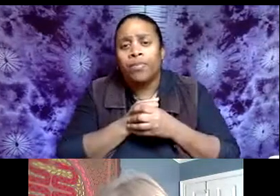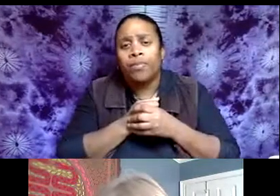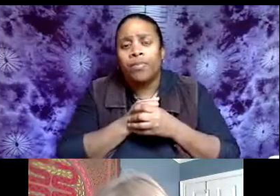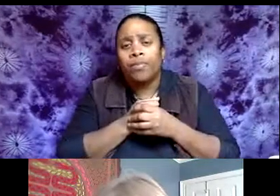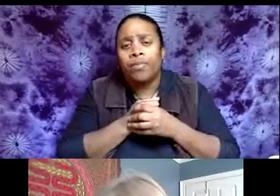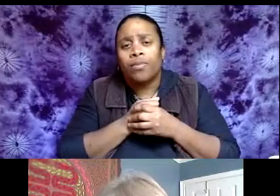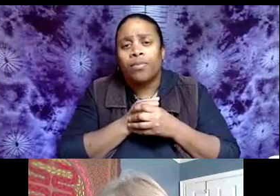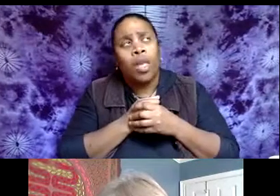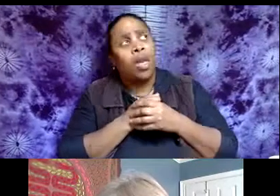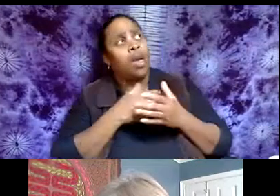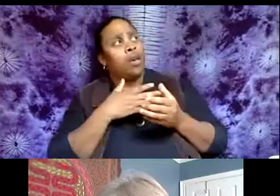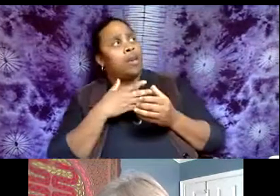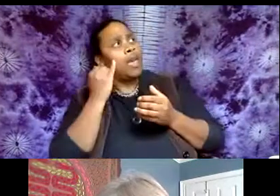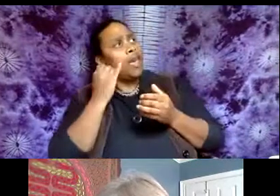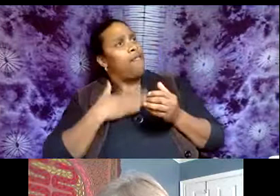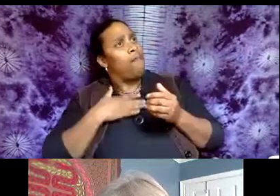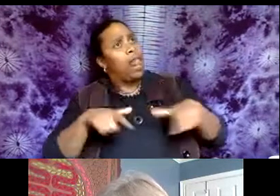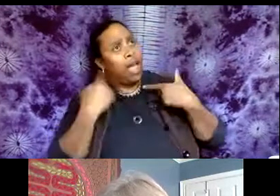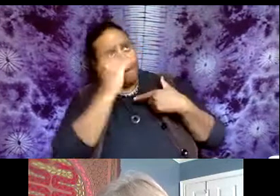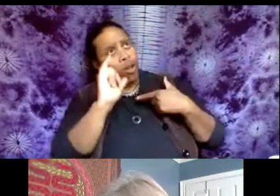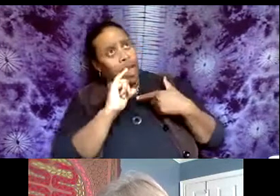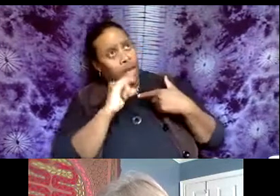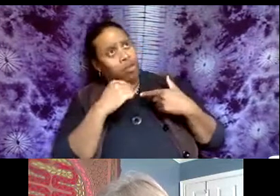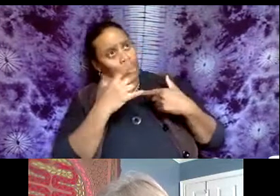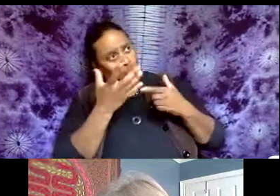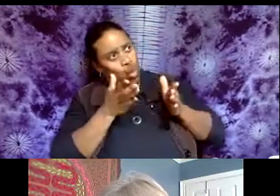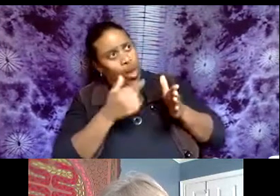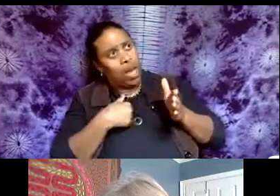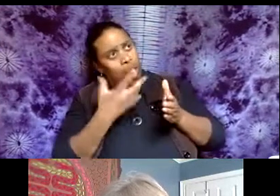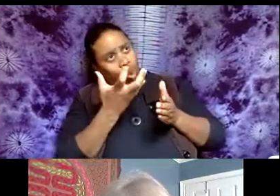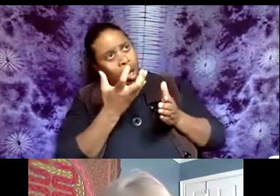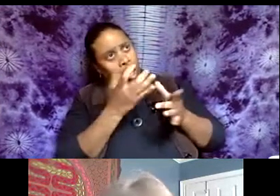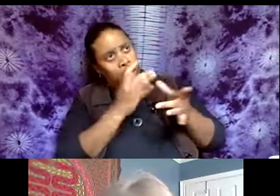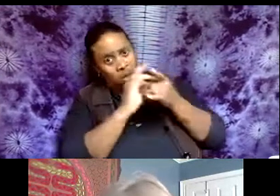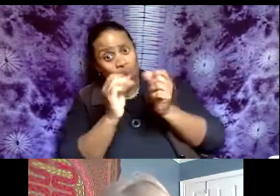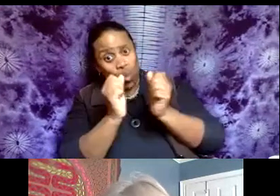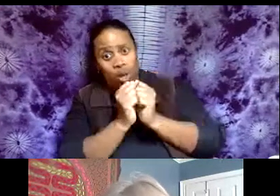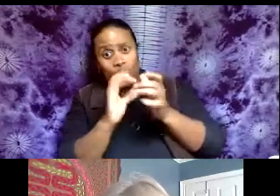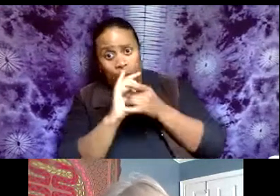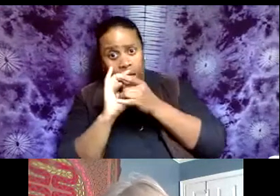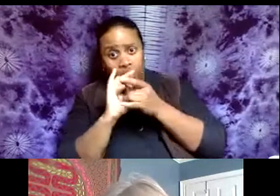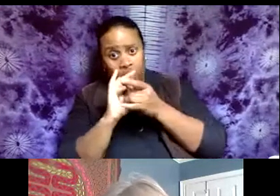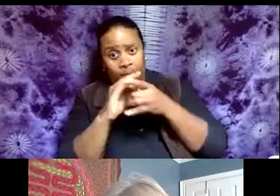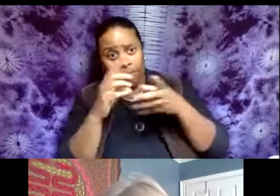If my life looked the way I wanted it to be? In terms of relationships, yeah, you talked about friendships and dating. What would it be?